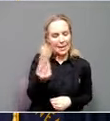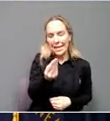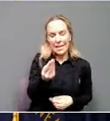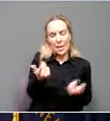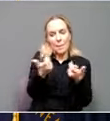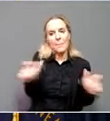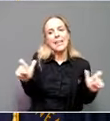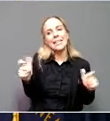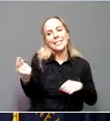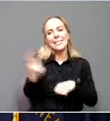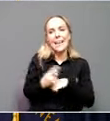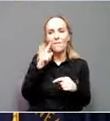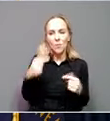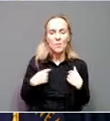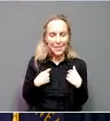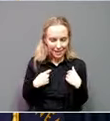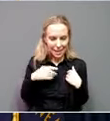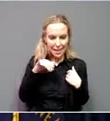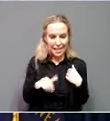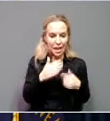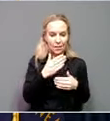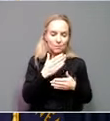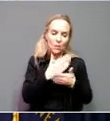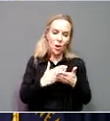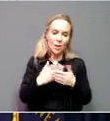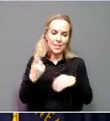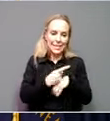spend that part of the day with my